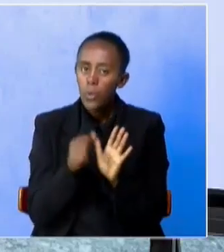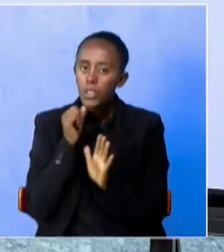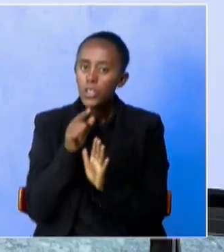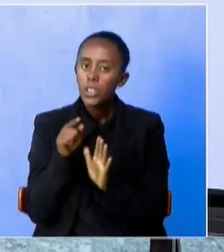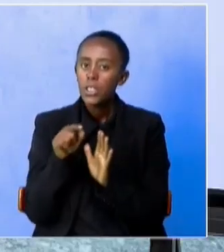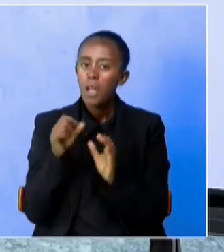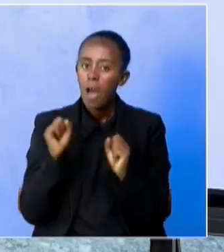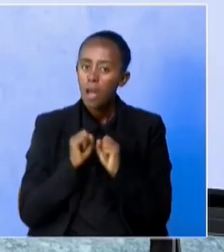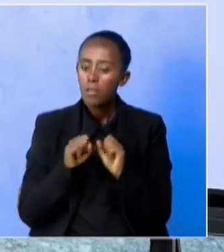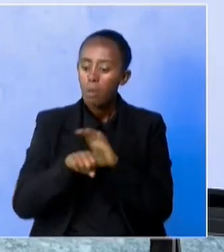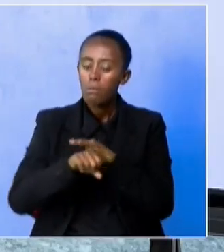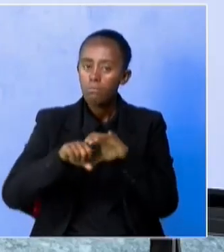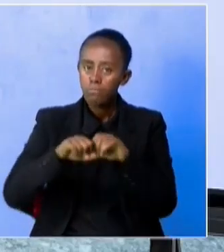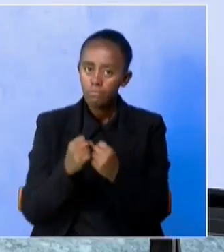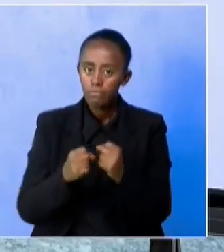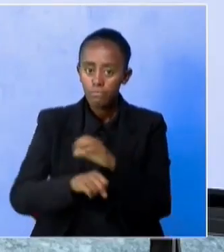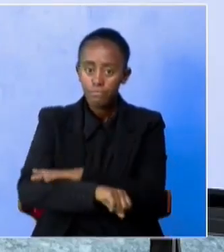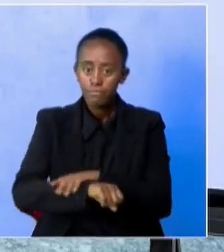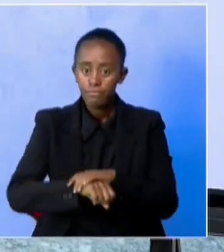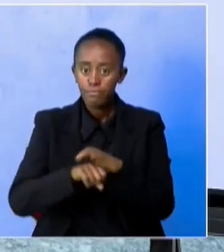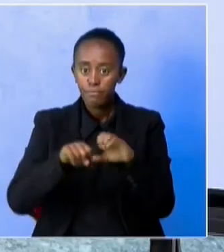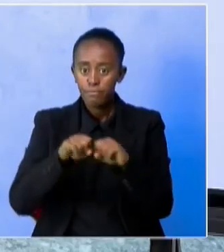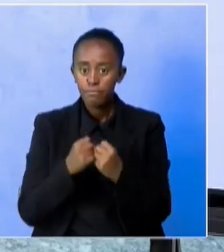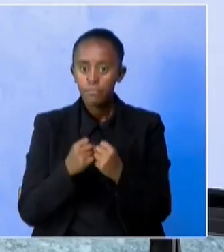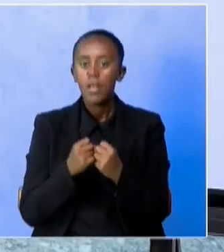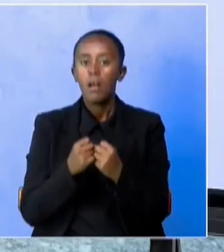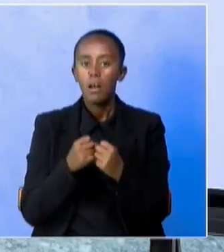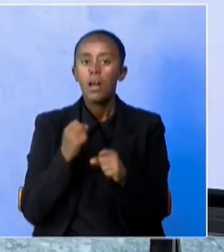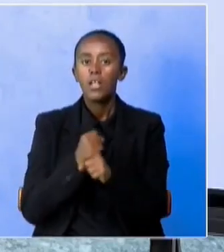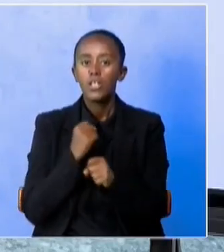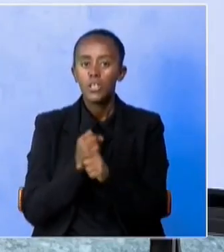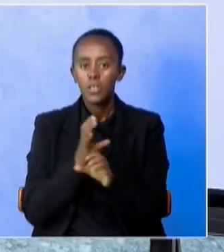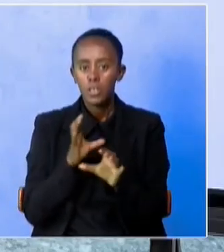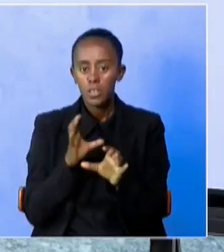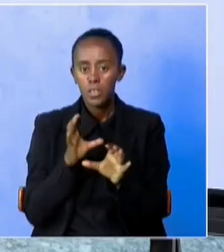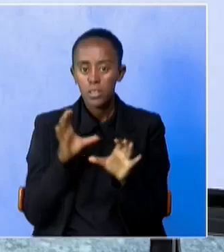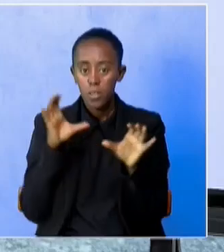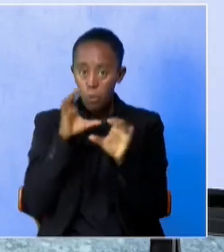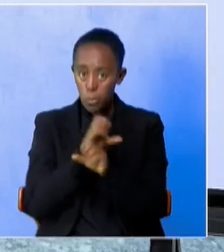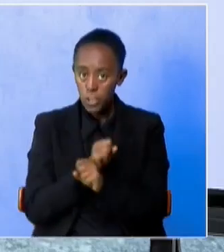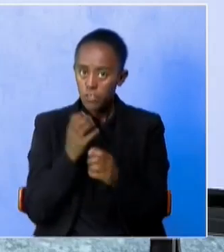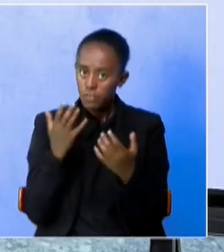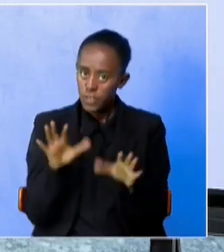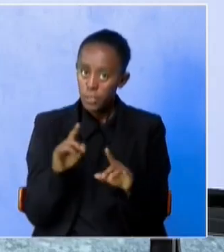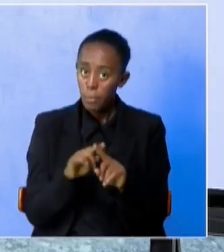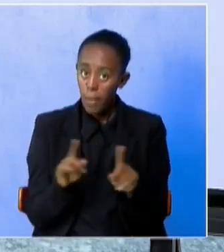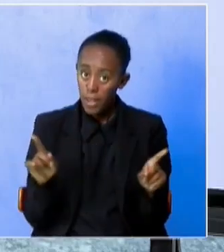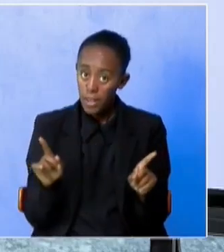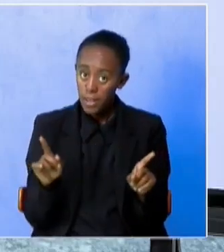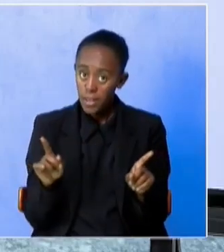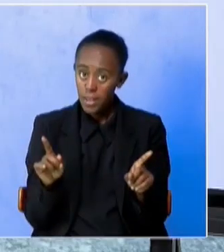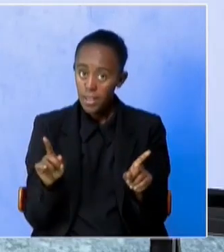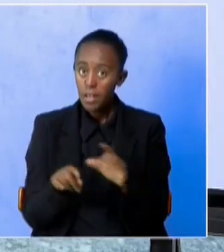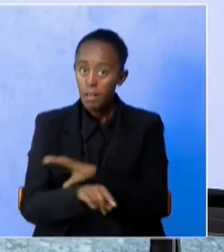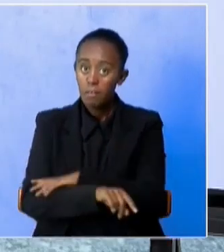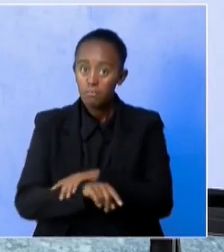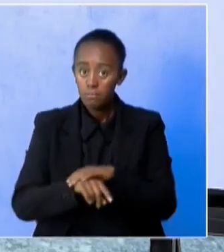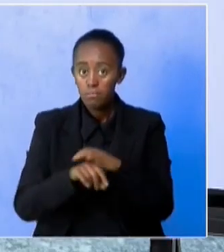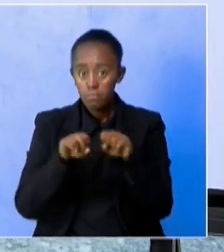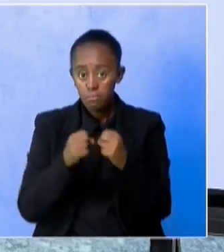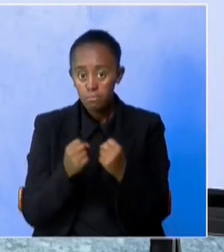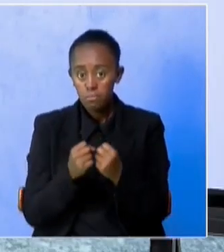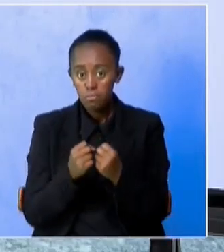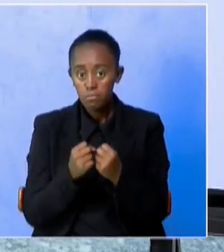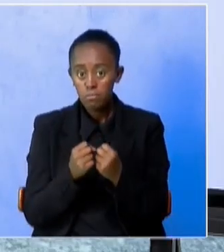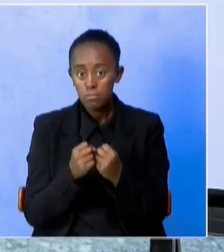the action has been completed and finished, but if she has broken her arm, that means it's still